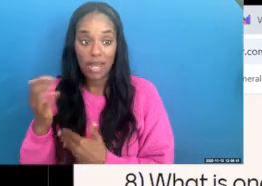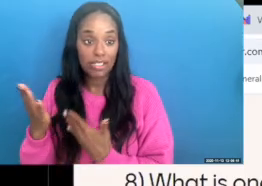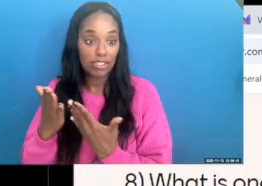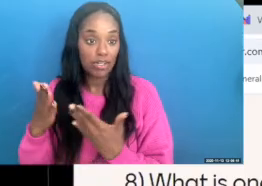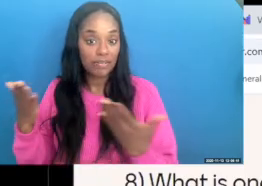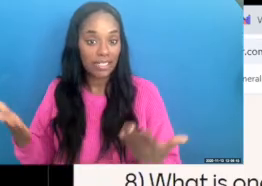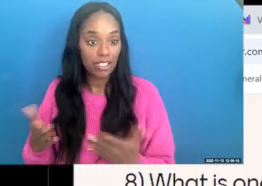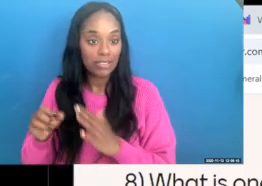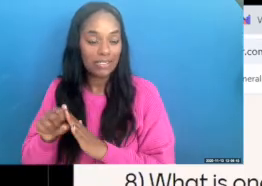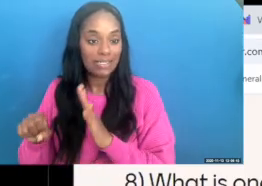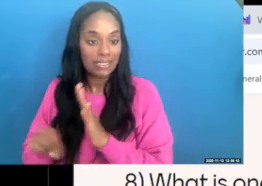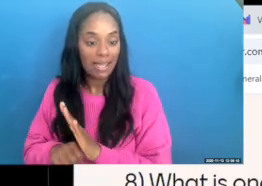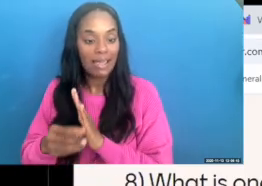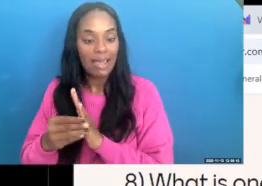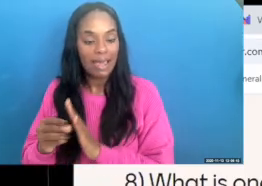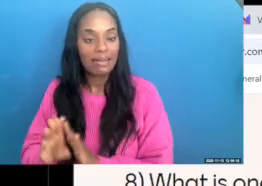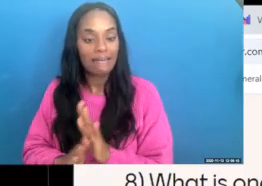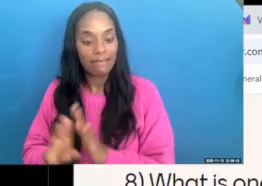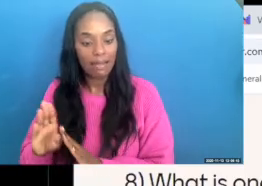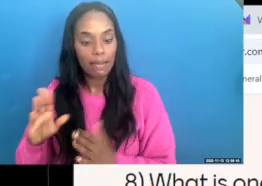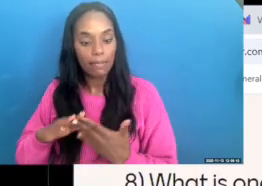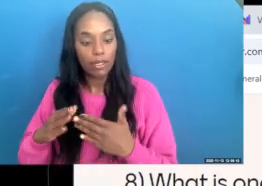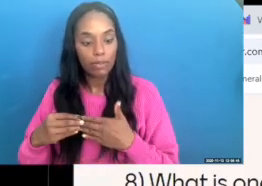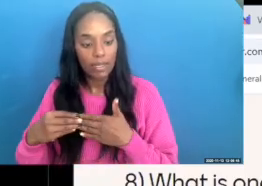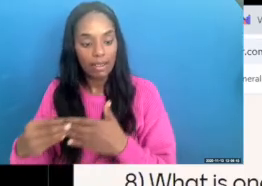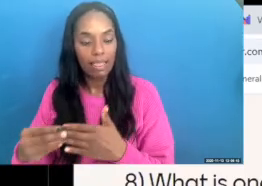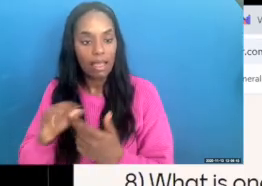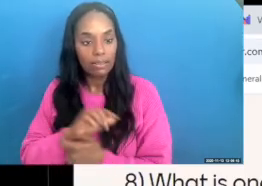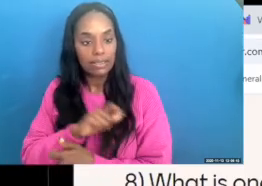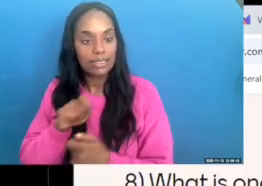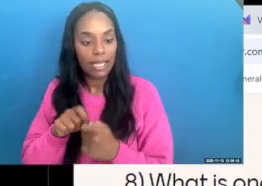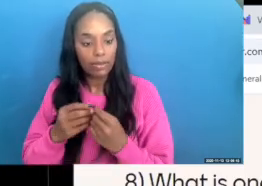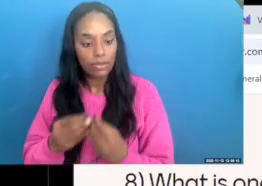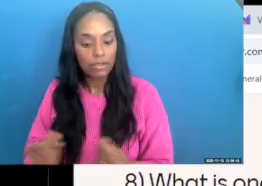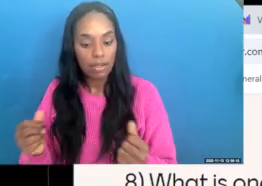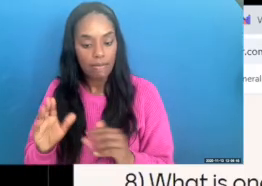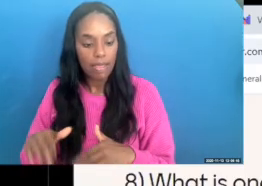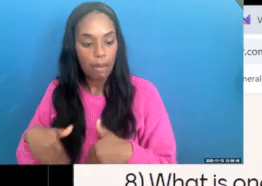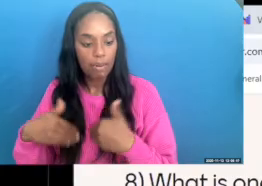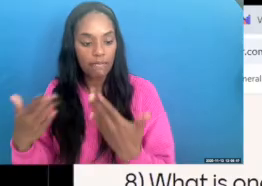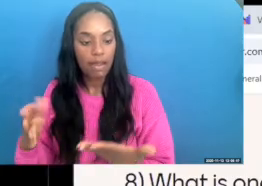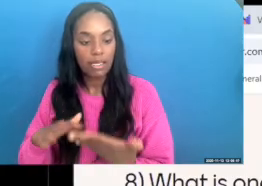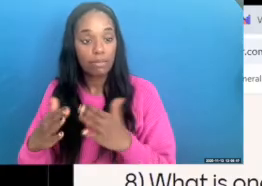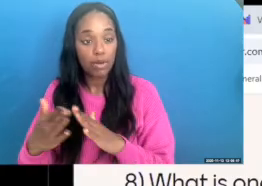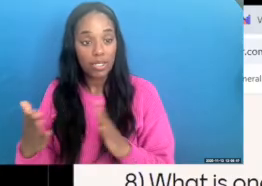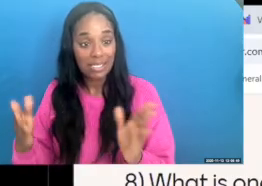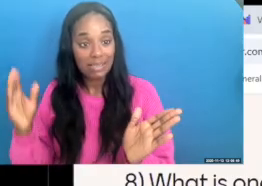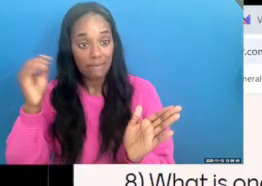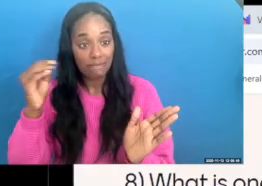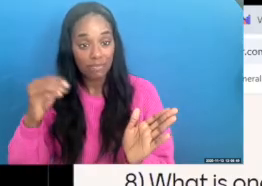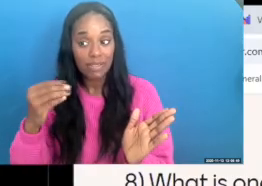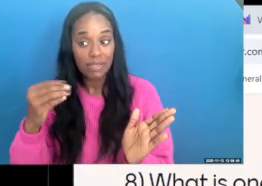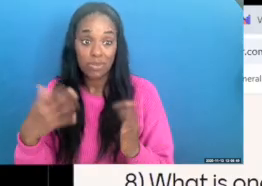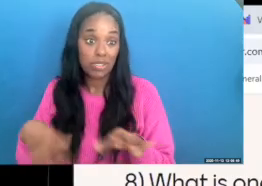mobility options and initiatives have the ability to focus on the most underserved communities in the state and